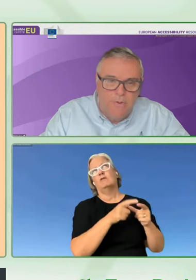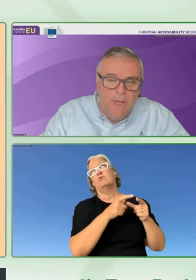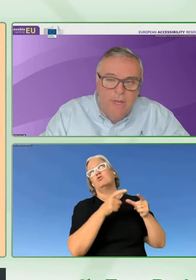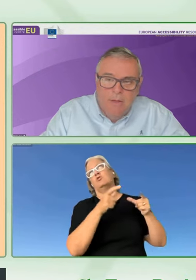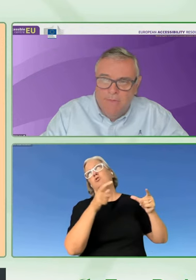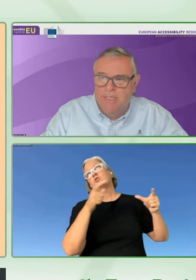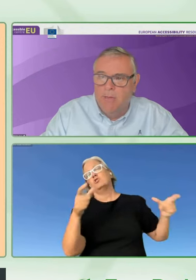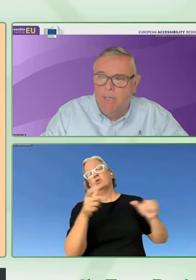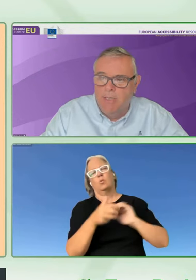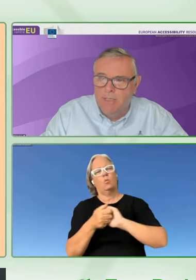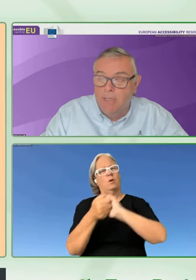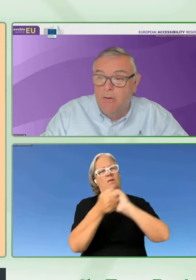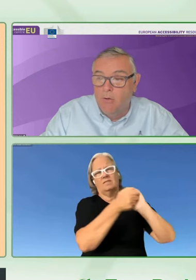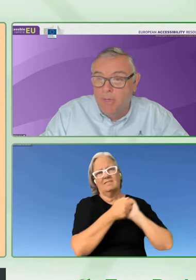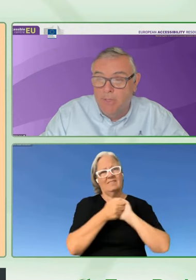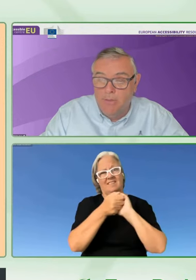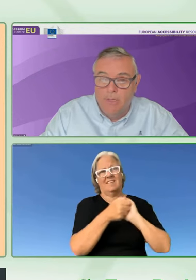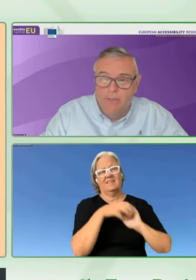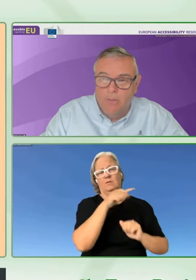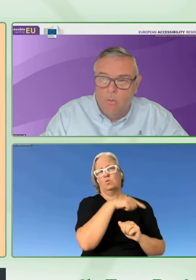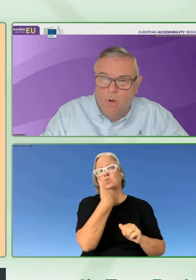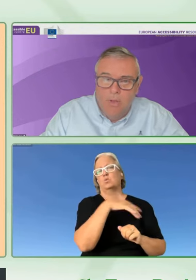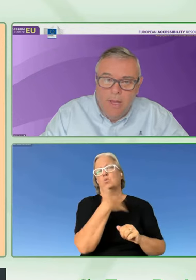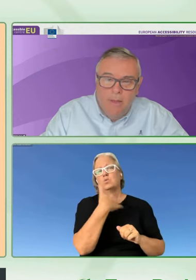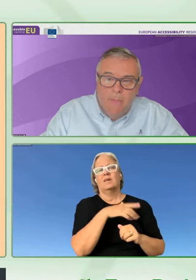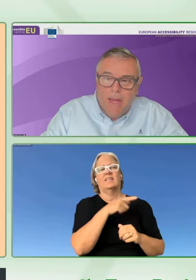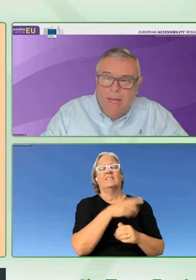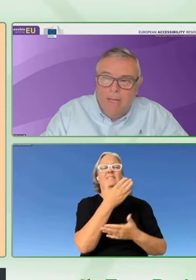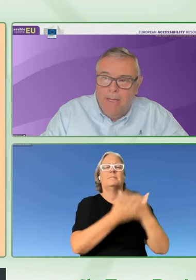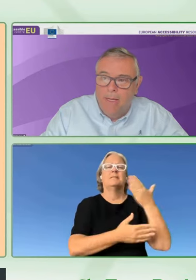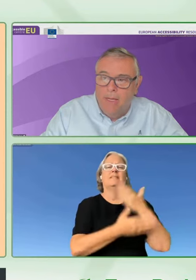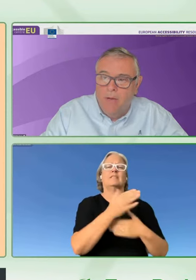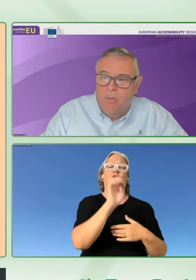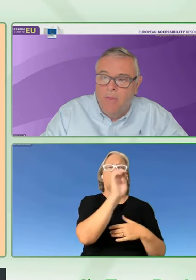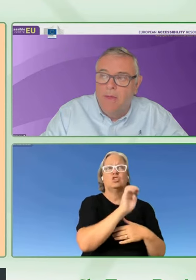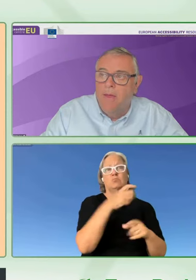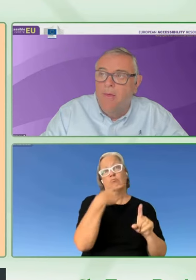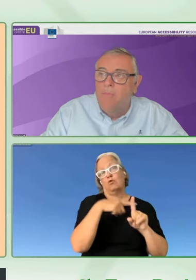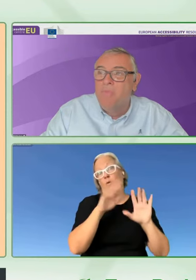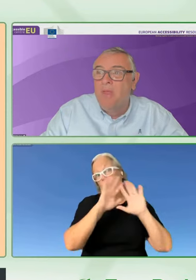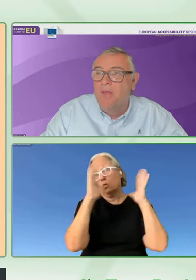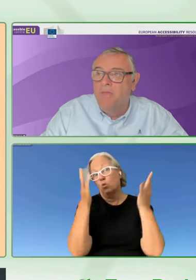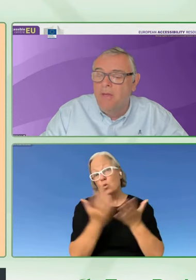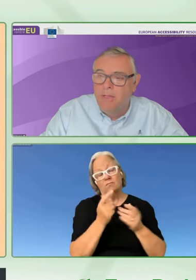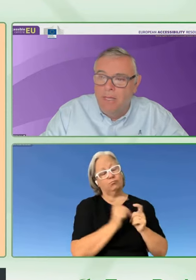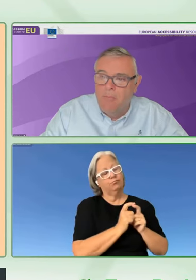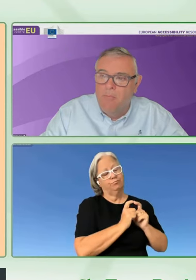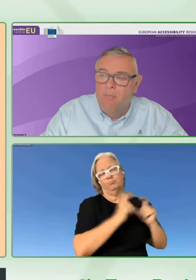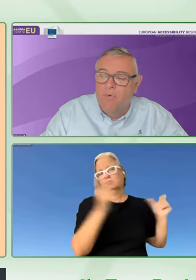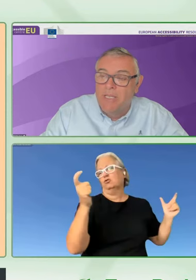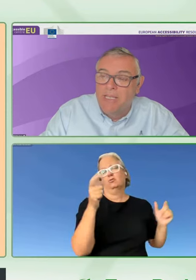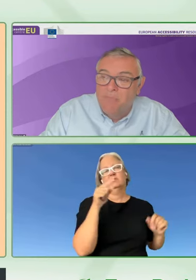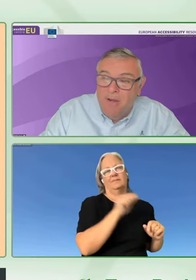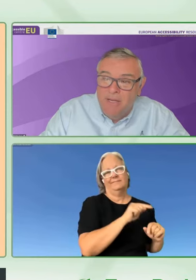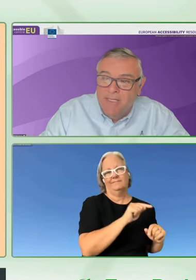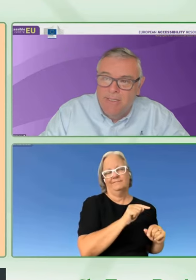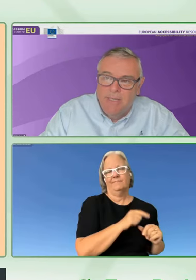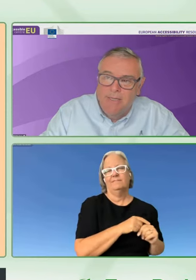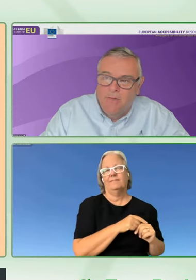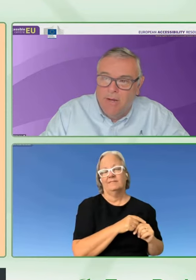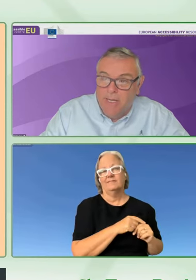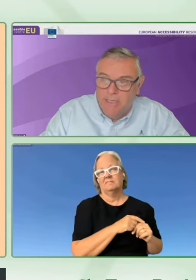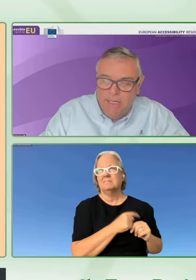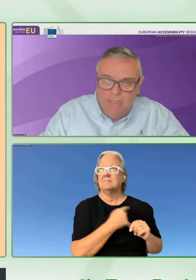persons with disabilities in Europe and in the world, and with the, I think, the most